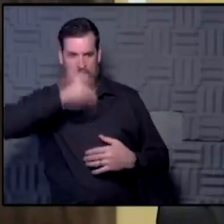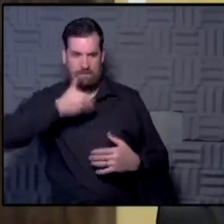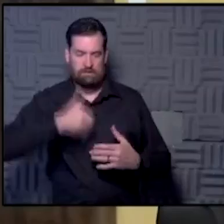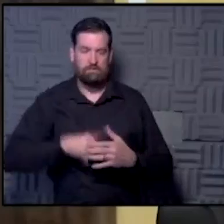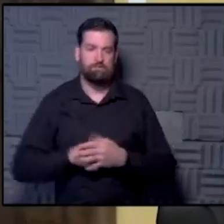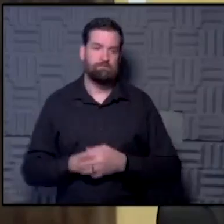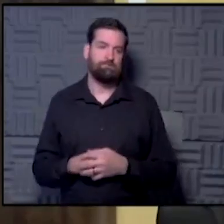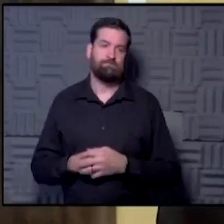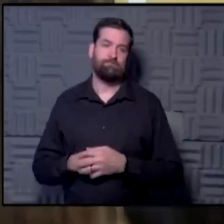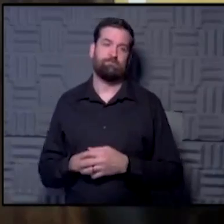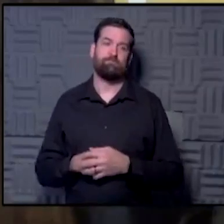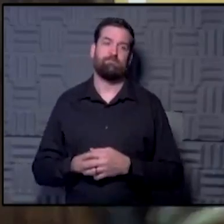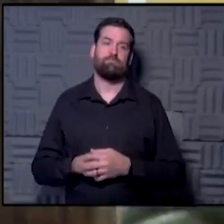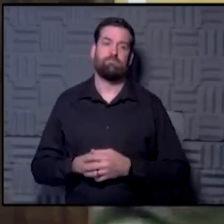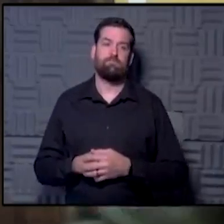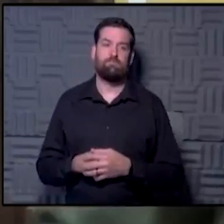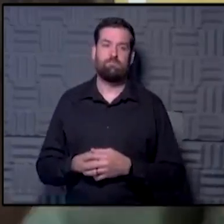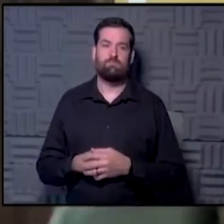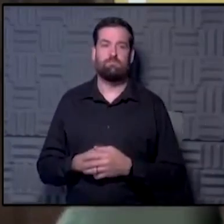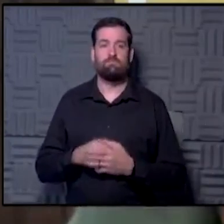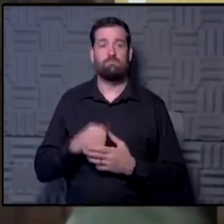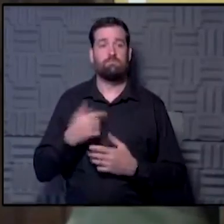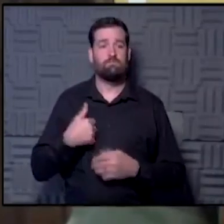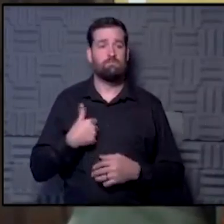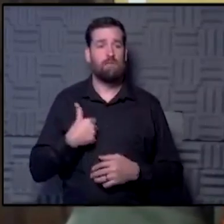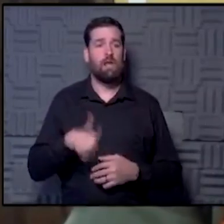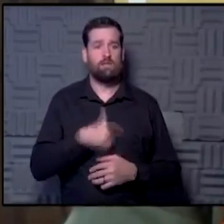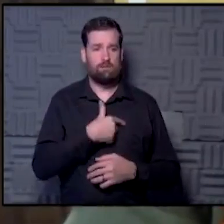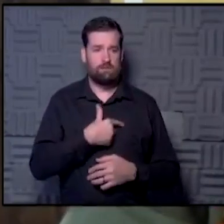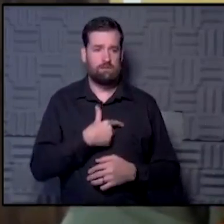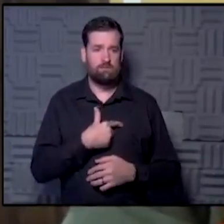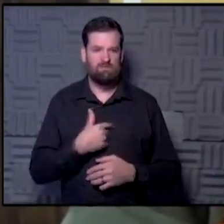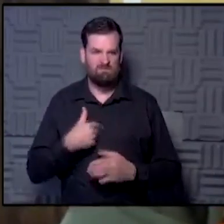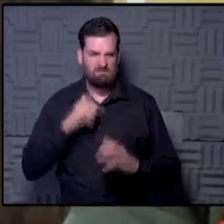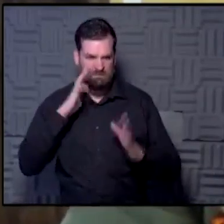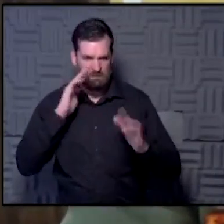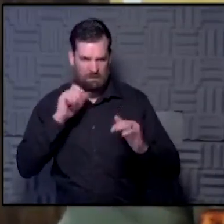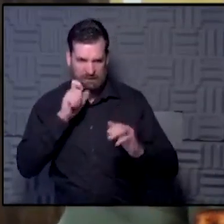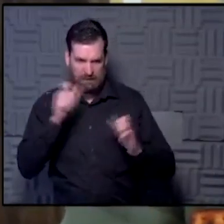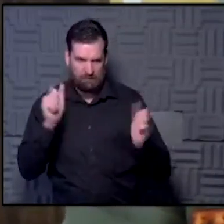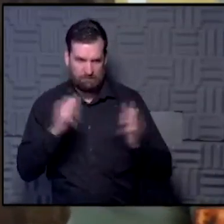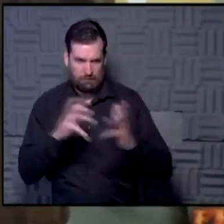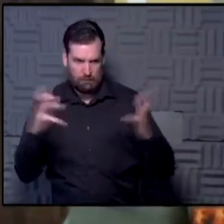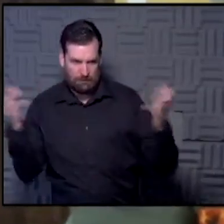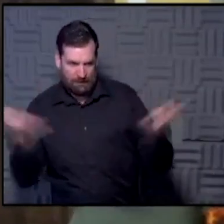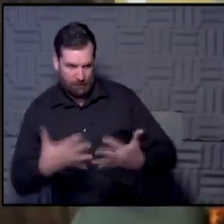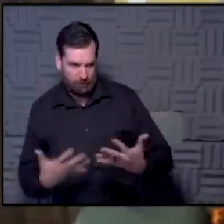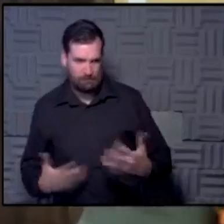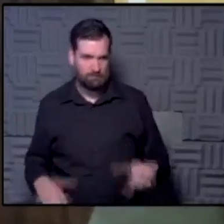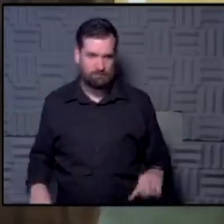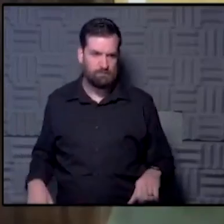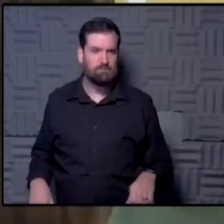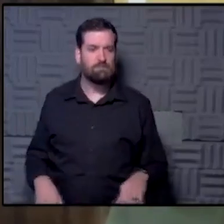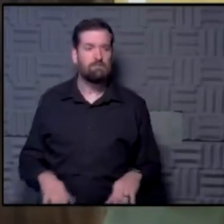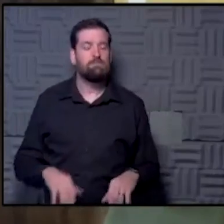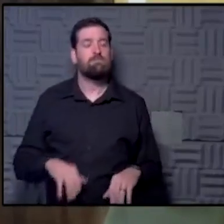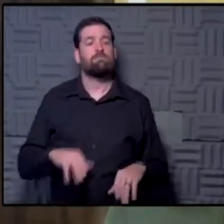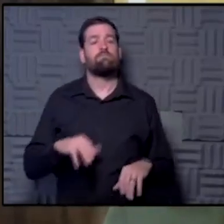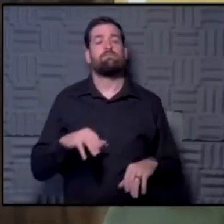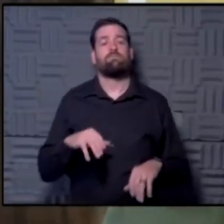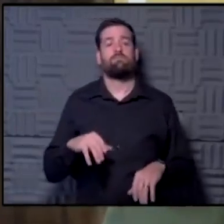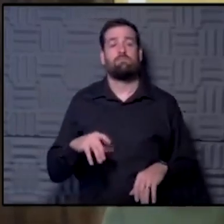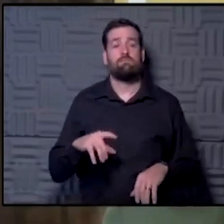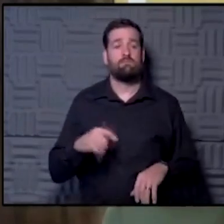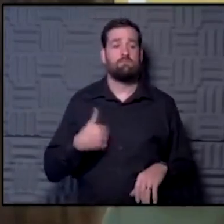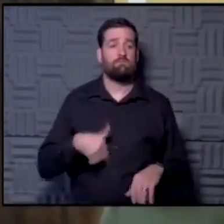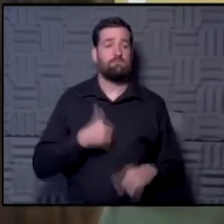is, so, for us, one of the things that we've done, hopefully this isn't going to be too spooky for anyone. So on these masks, so one of the things that we did